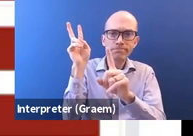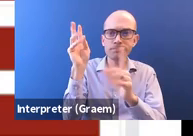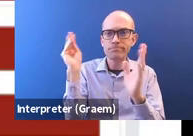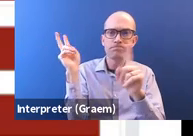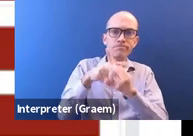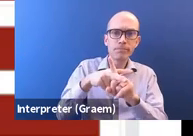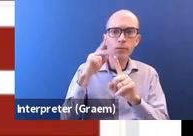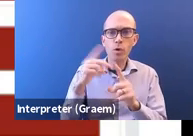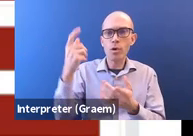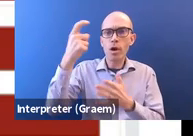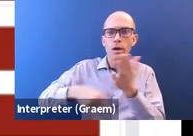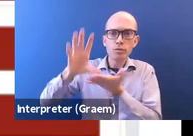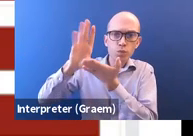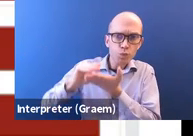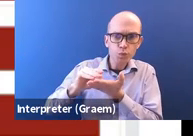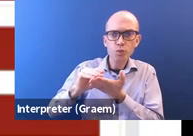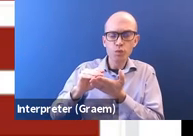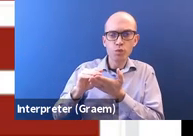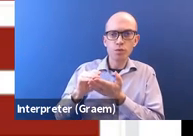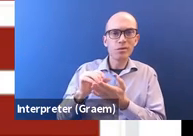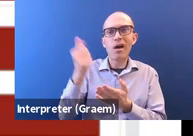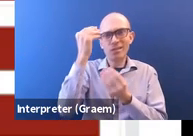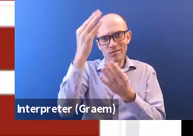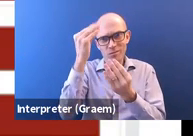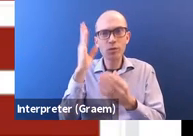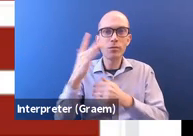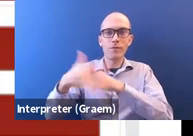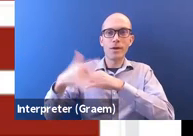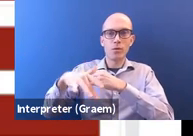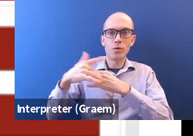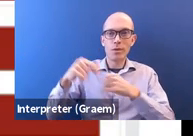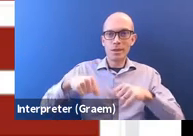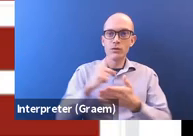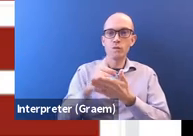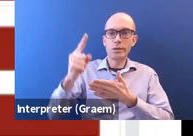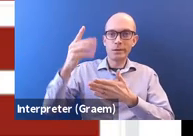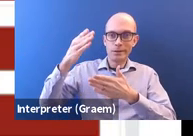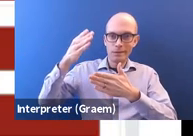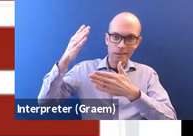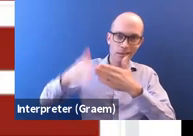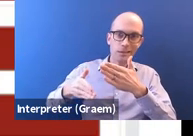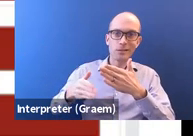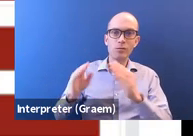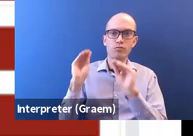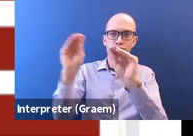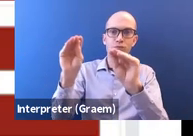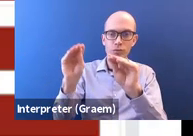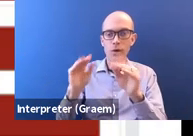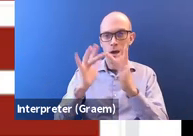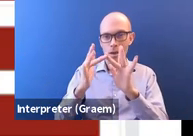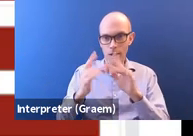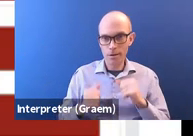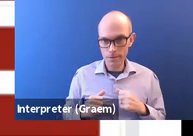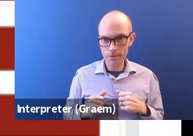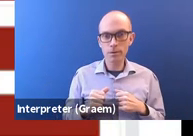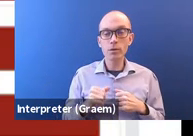yeah, we'll have all this information available for you at the end of the week, so... Yes, if you have any other questions for Paul, you can go ahead and either